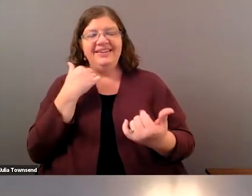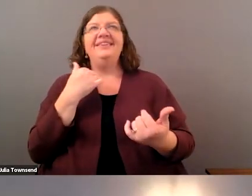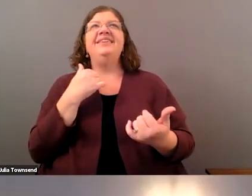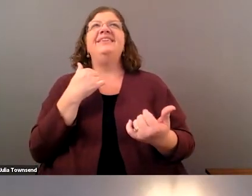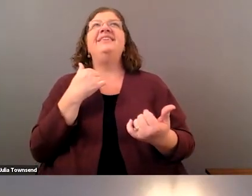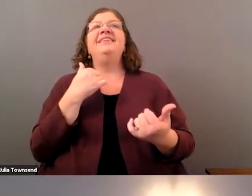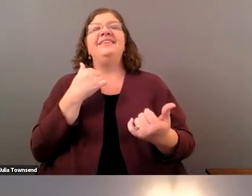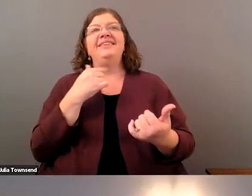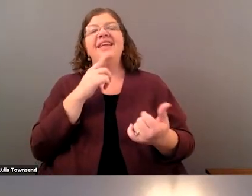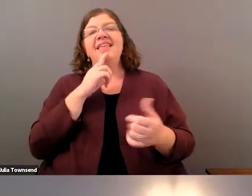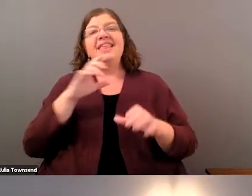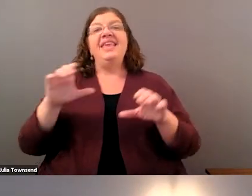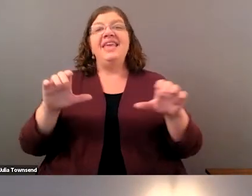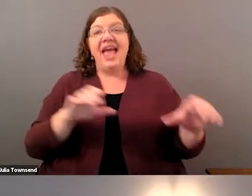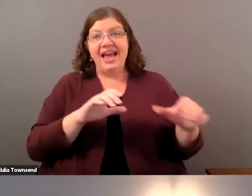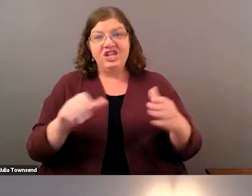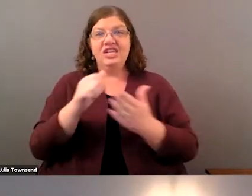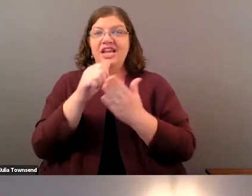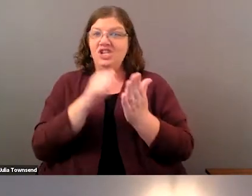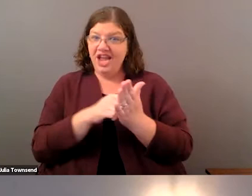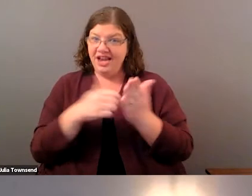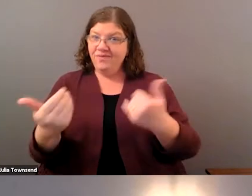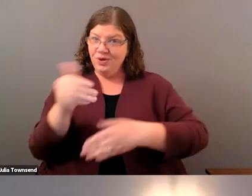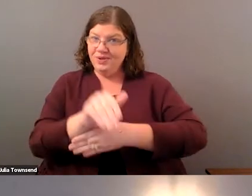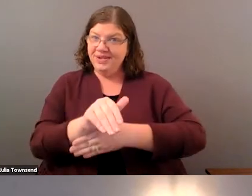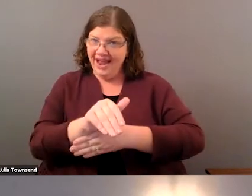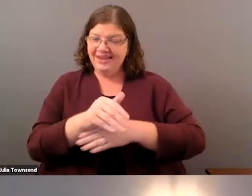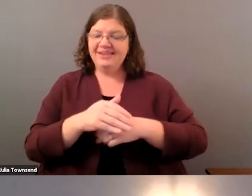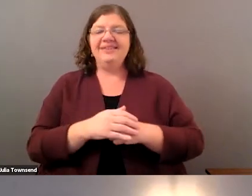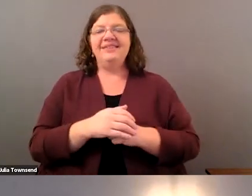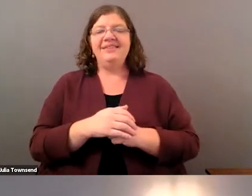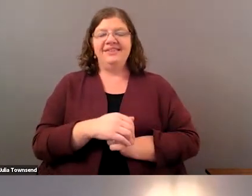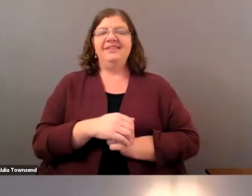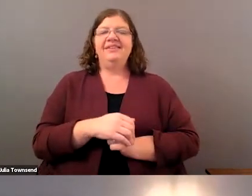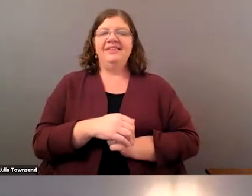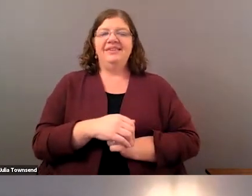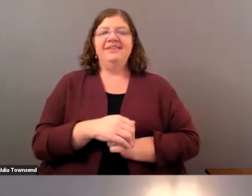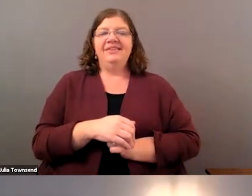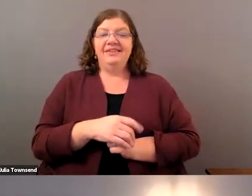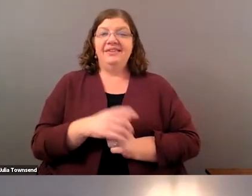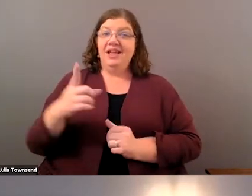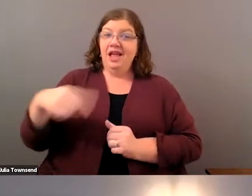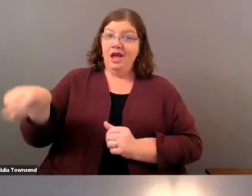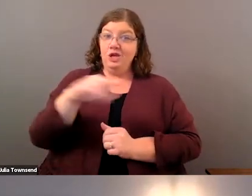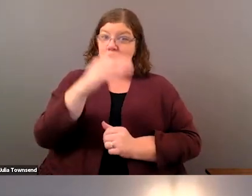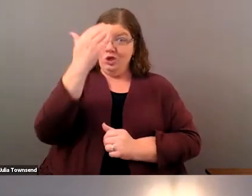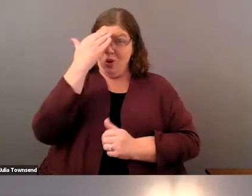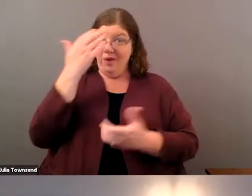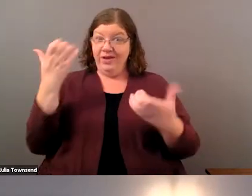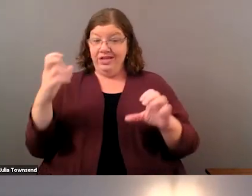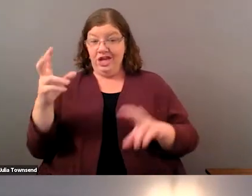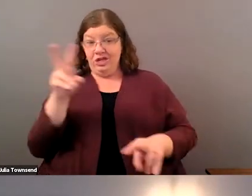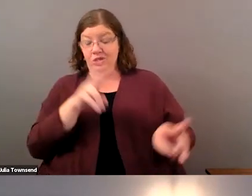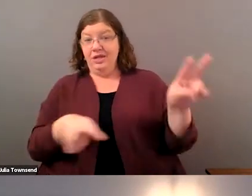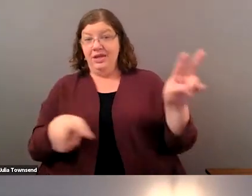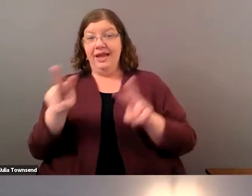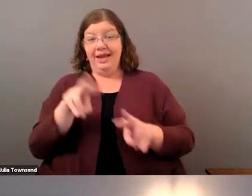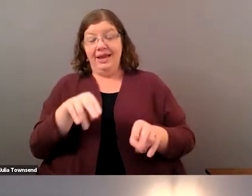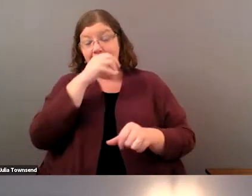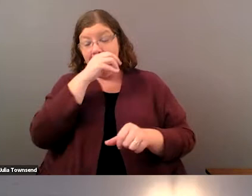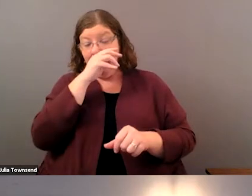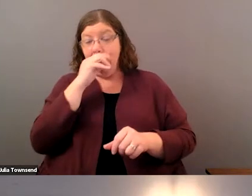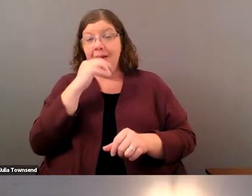the action agenda tonight. And as you know, if you've had a chance to look at it, members